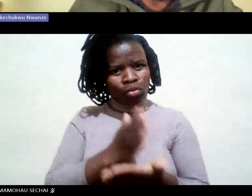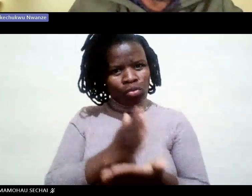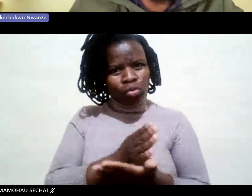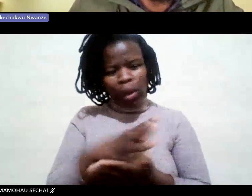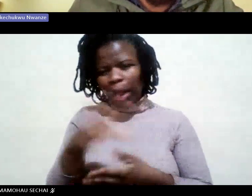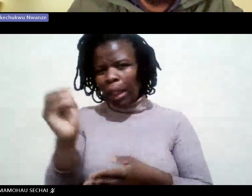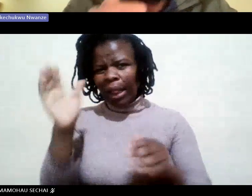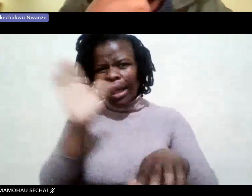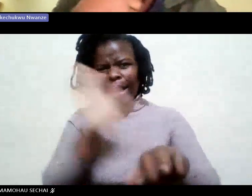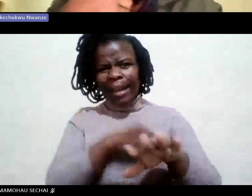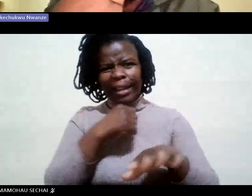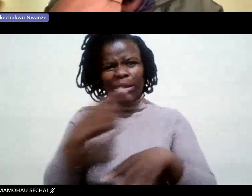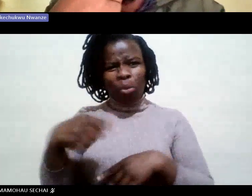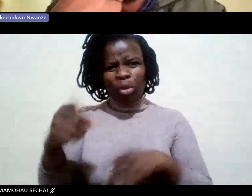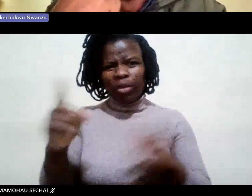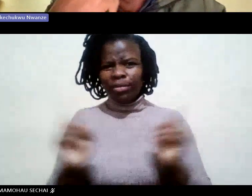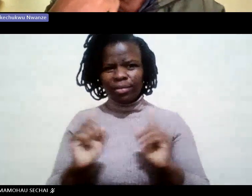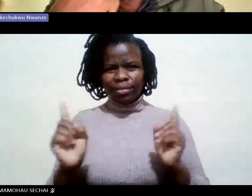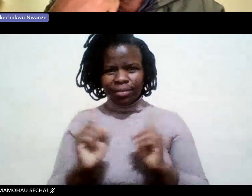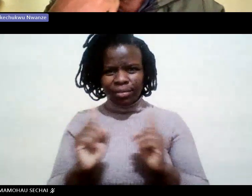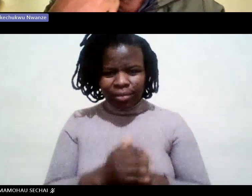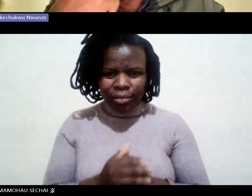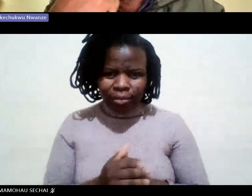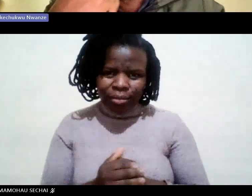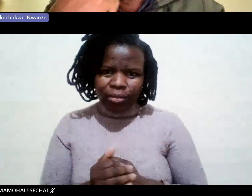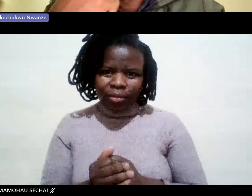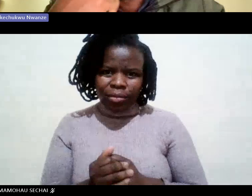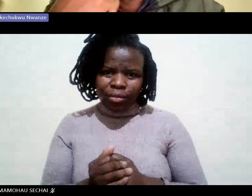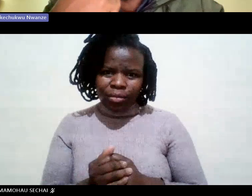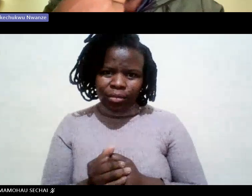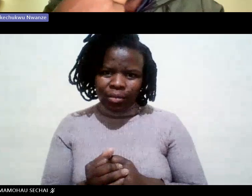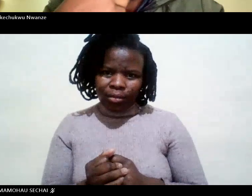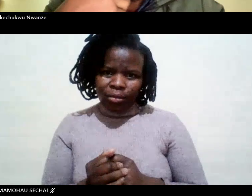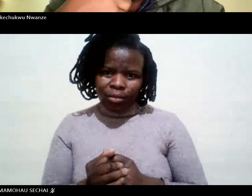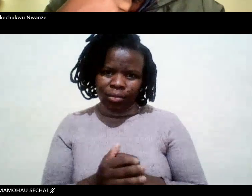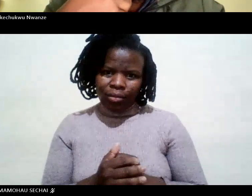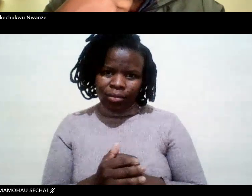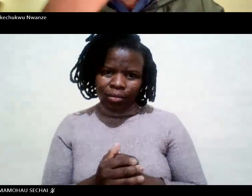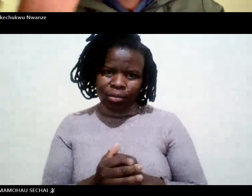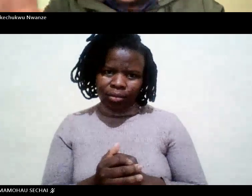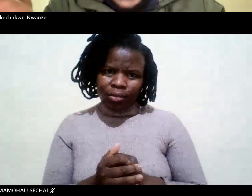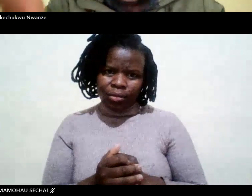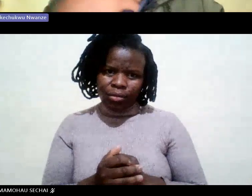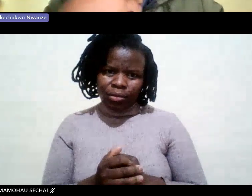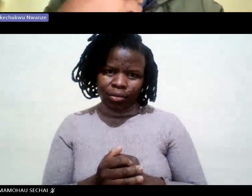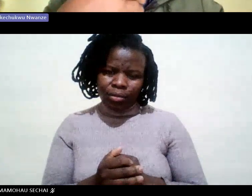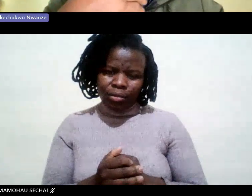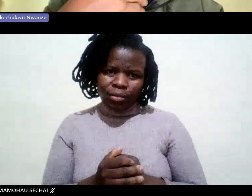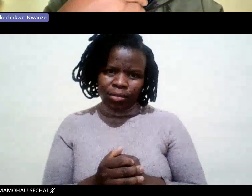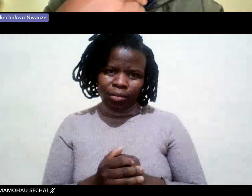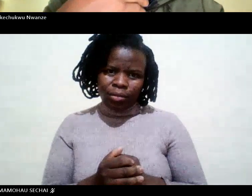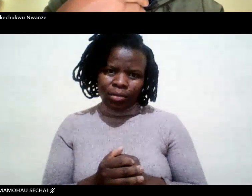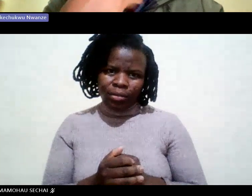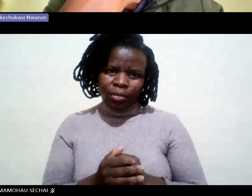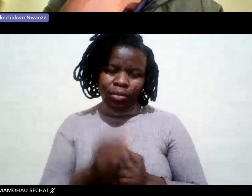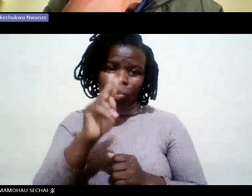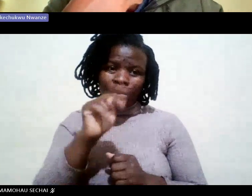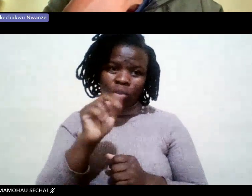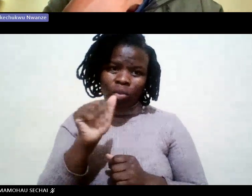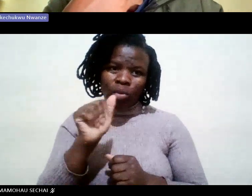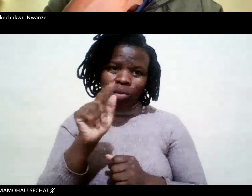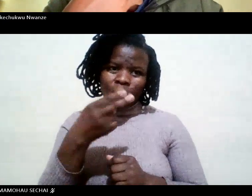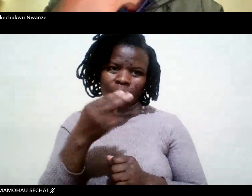But you never know. We're all different. You never know. We're all different. But yeah. So if no questions, they can read one or two from the readings that they have, or maybe